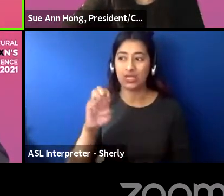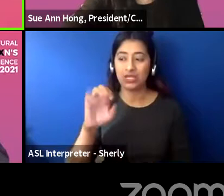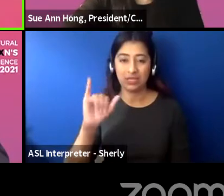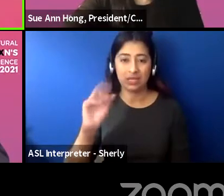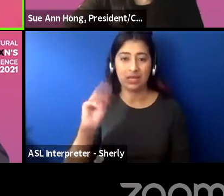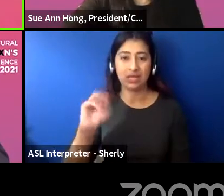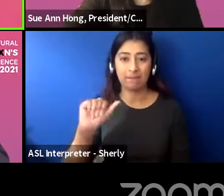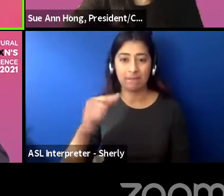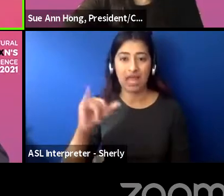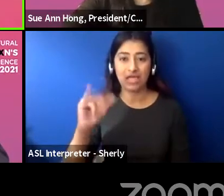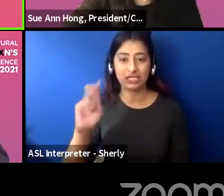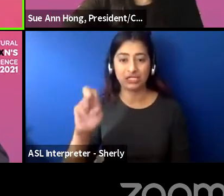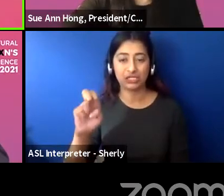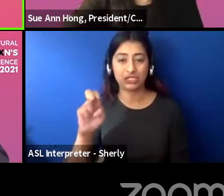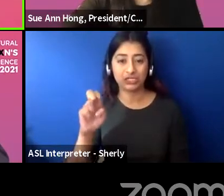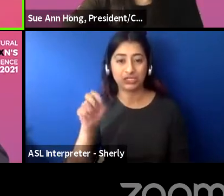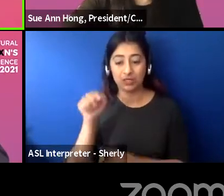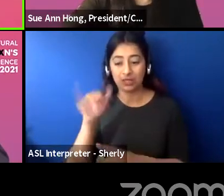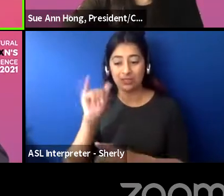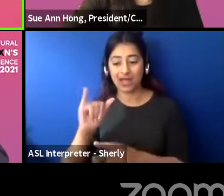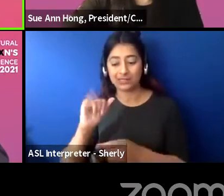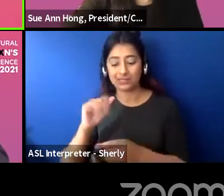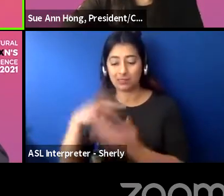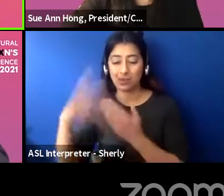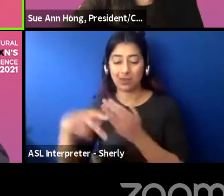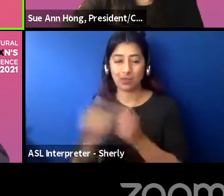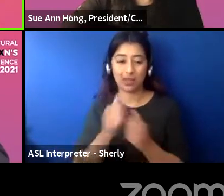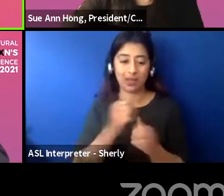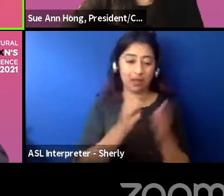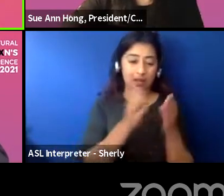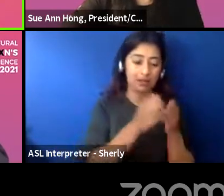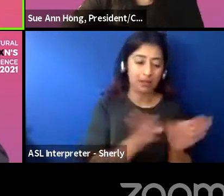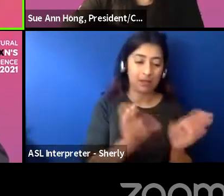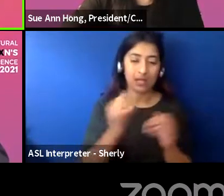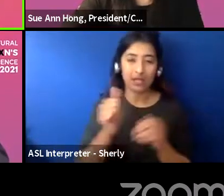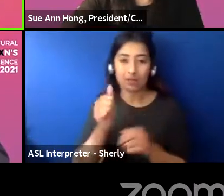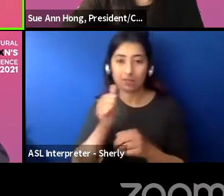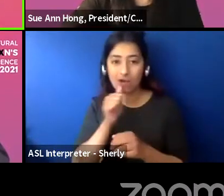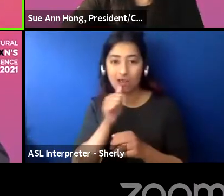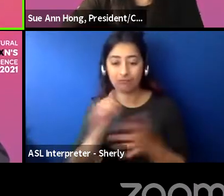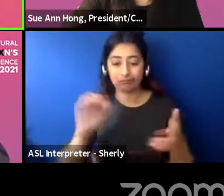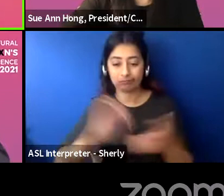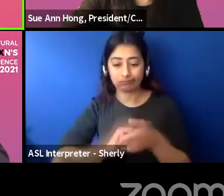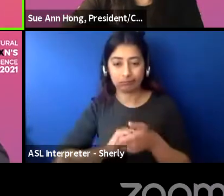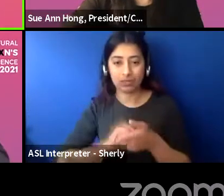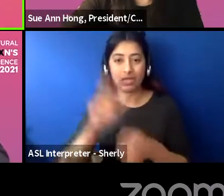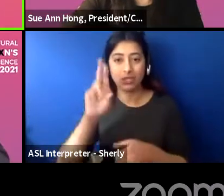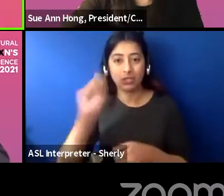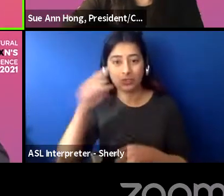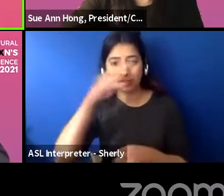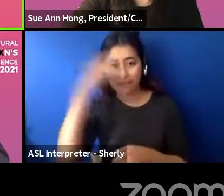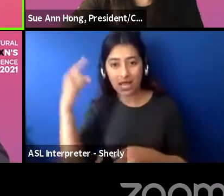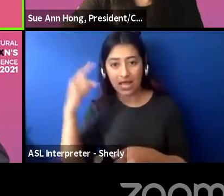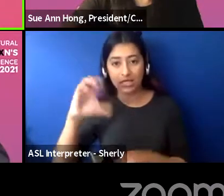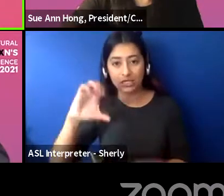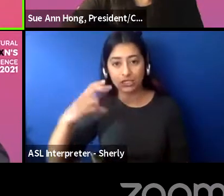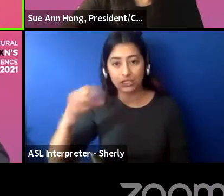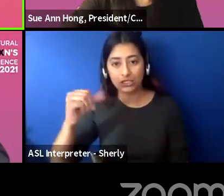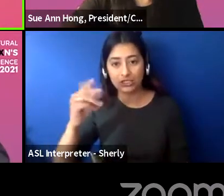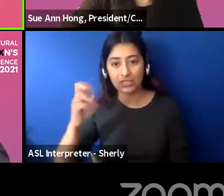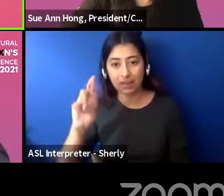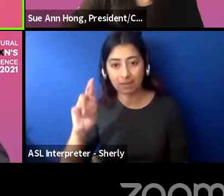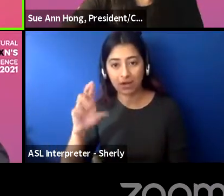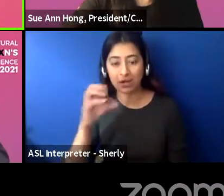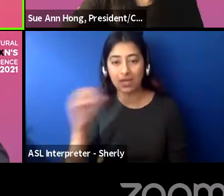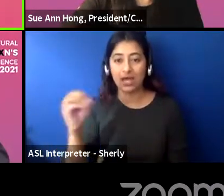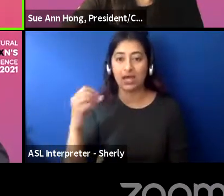a collective initiative between public-private strategies, the U.S. Black Chamber and the U.S. Hispanic Chamber of